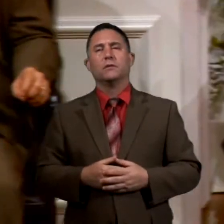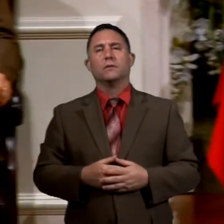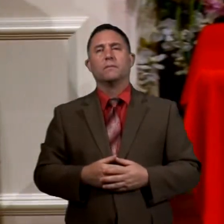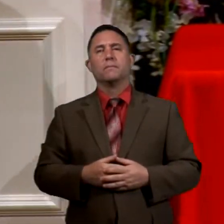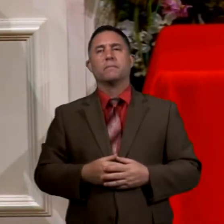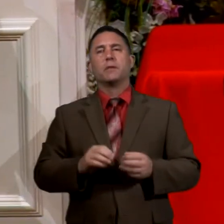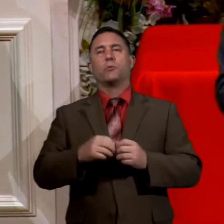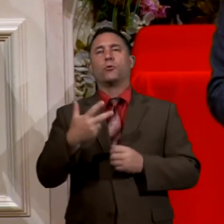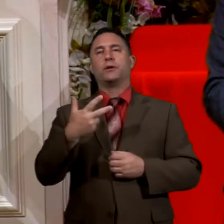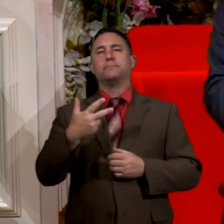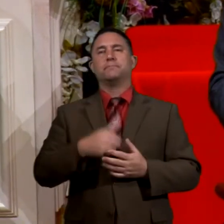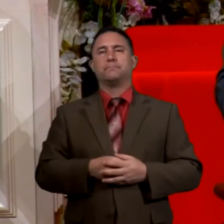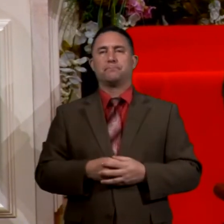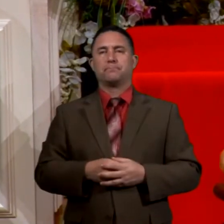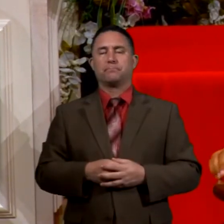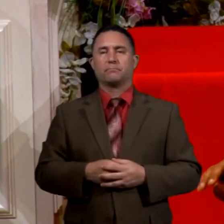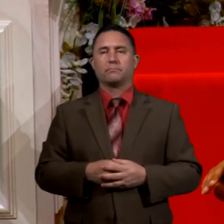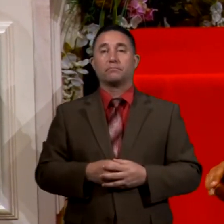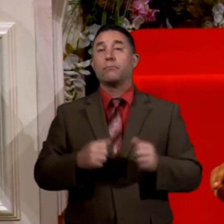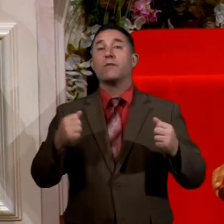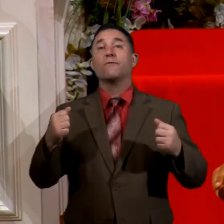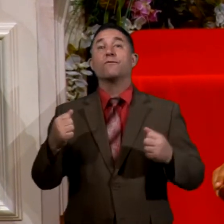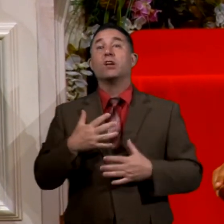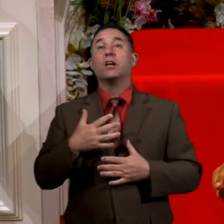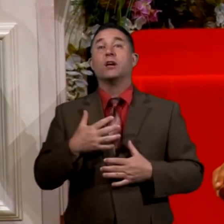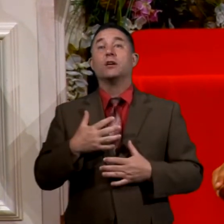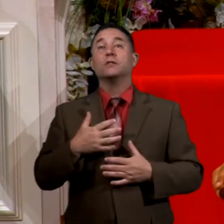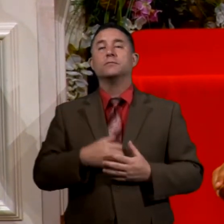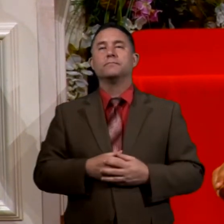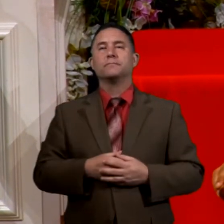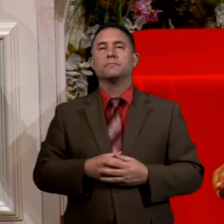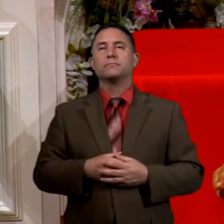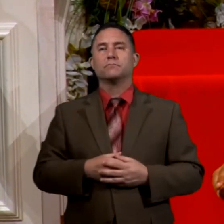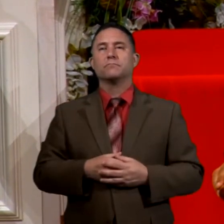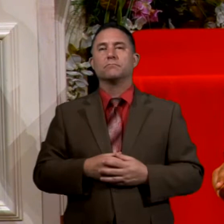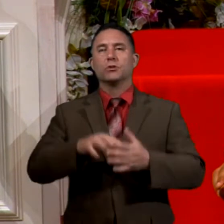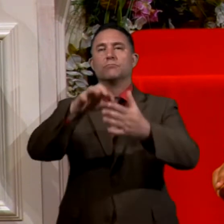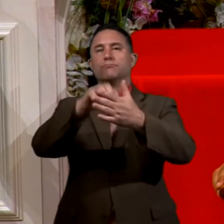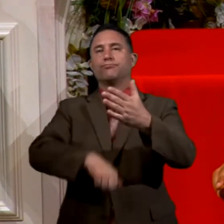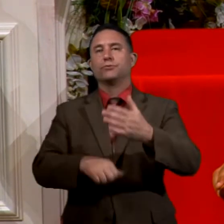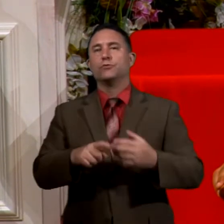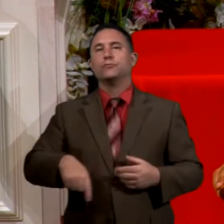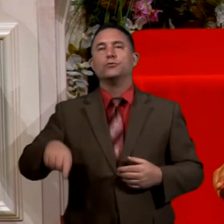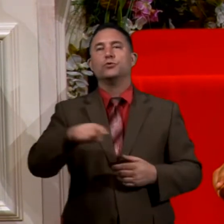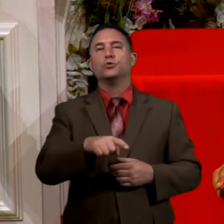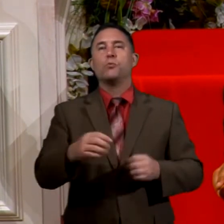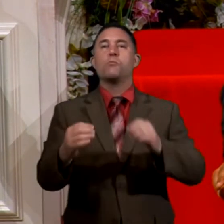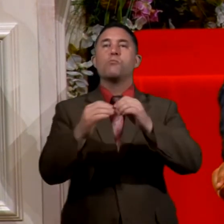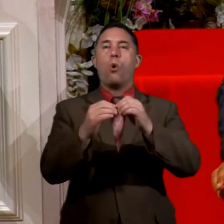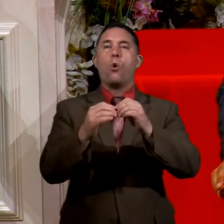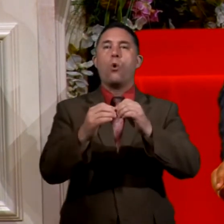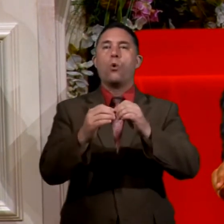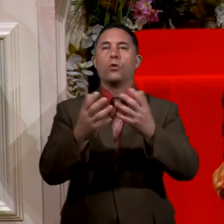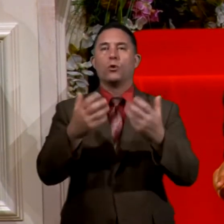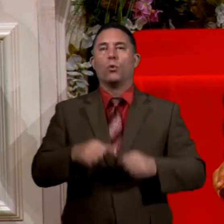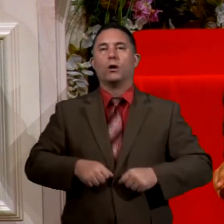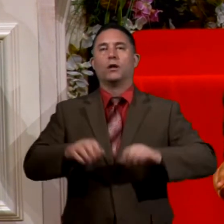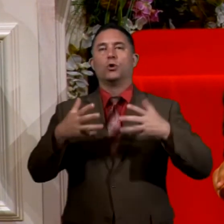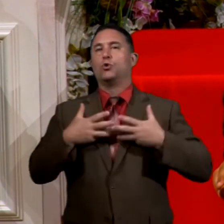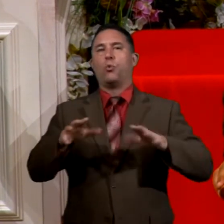Number three. Fear will take away from you more than you ever want to give